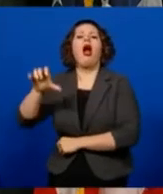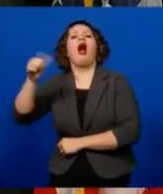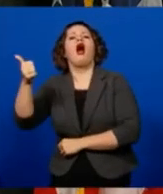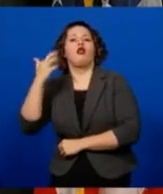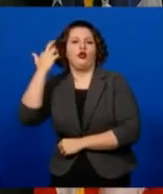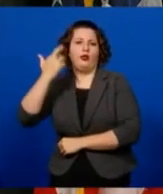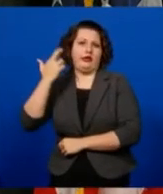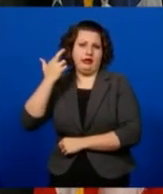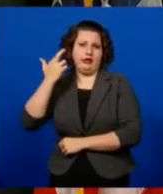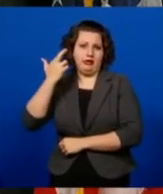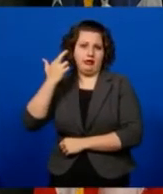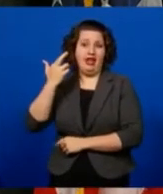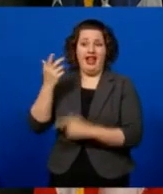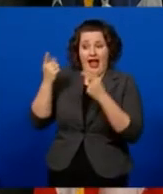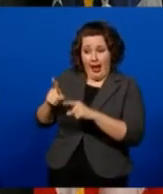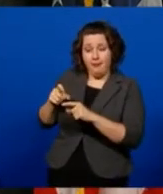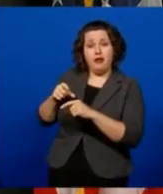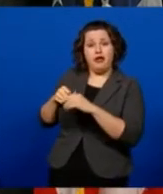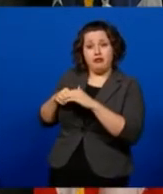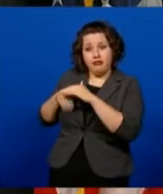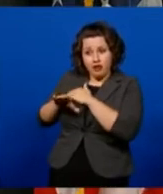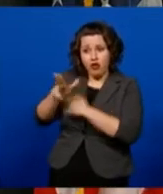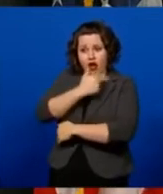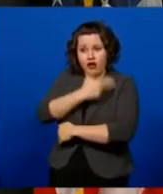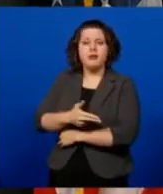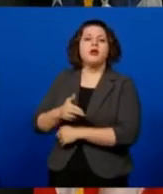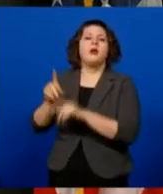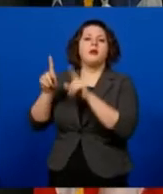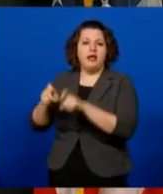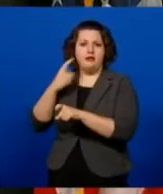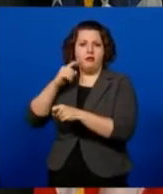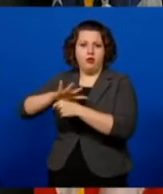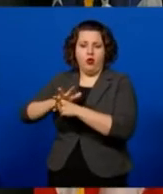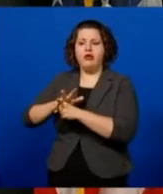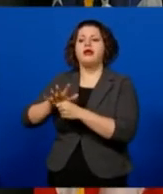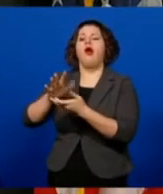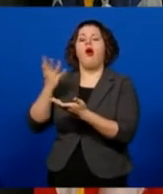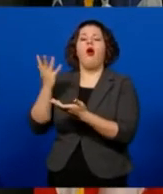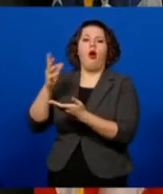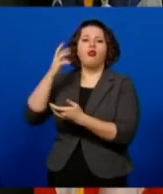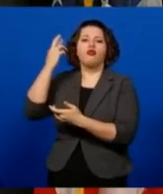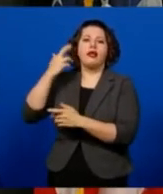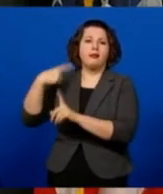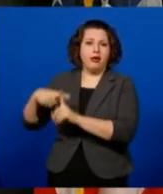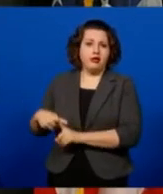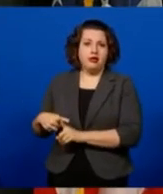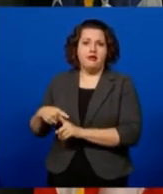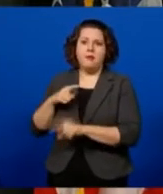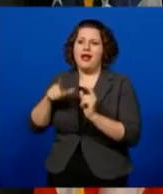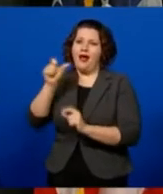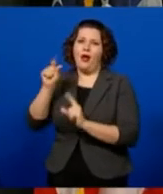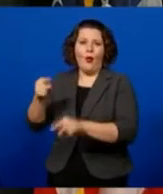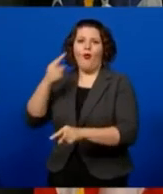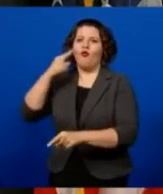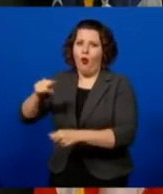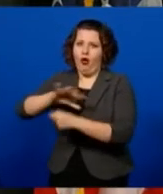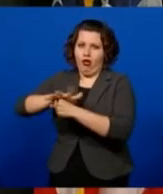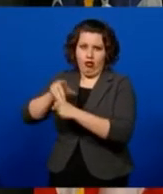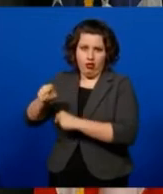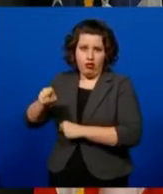admission, they were tested for COVID-19 and tested positive. Most of the hospitals are now testing every patient